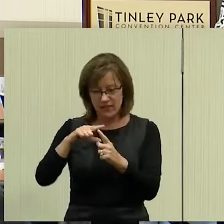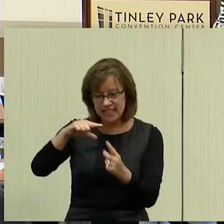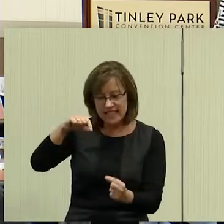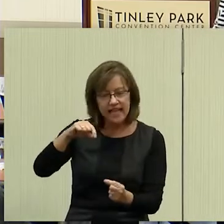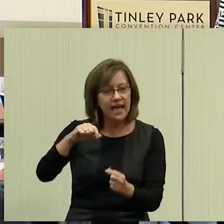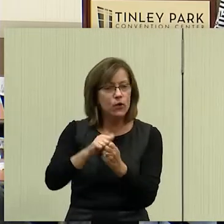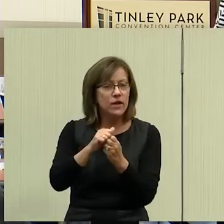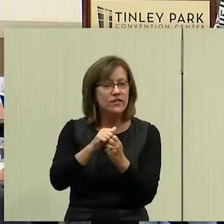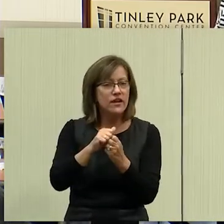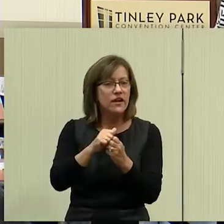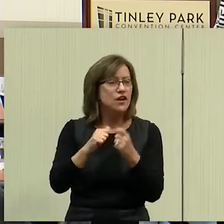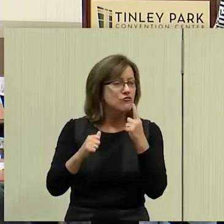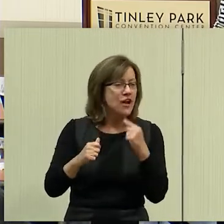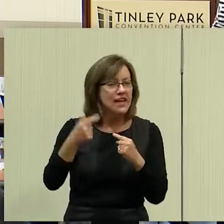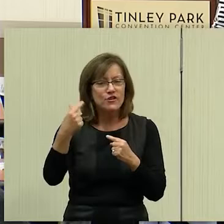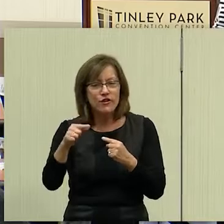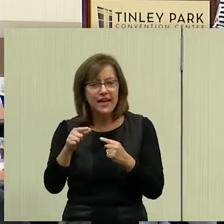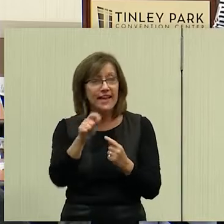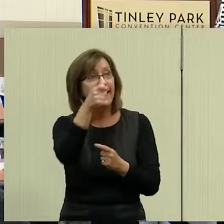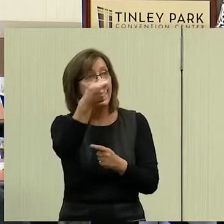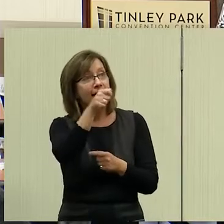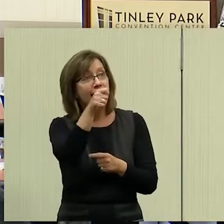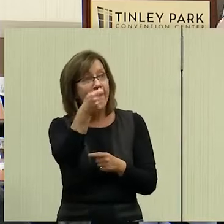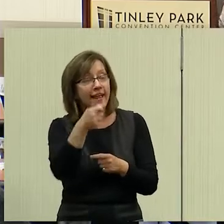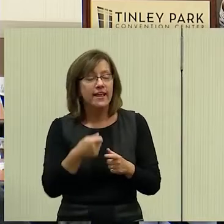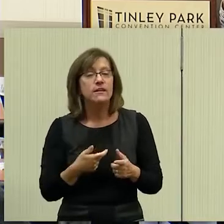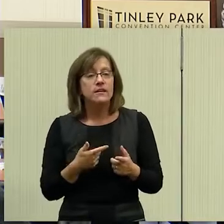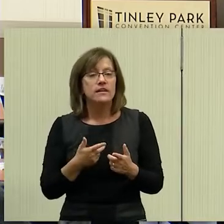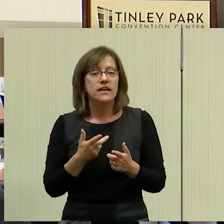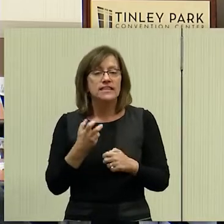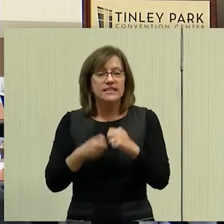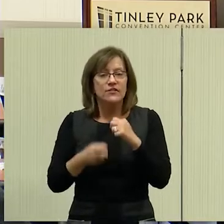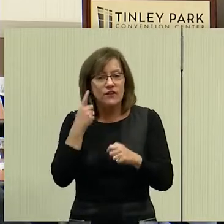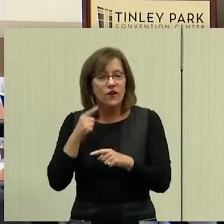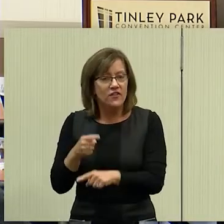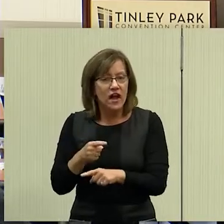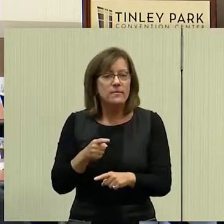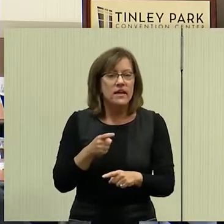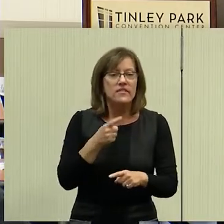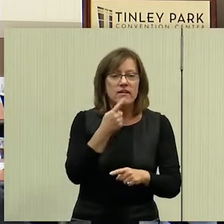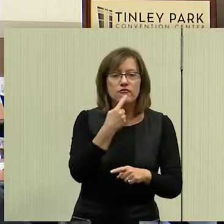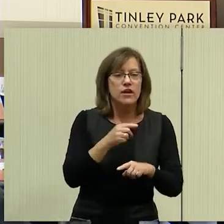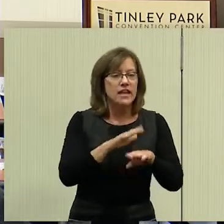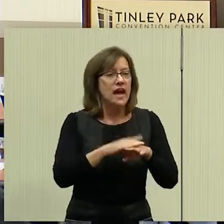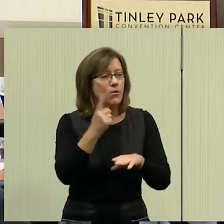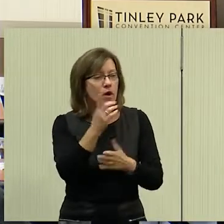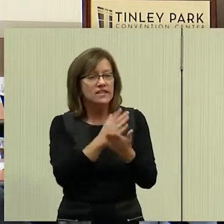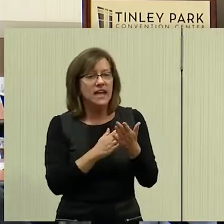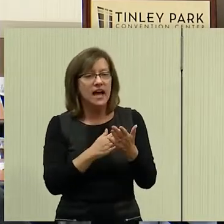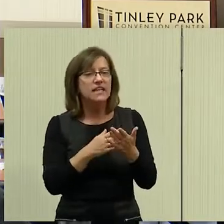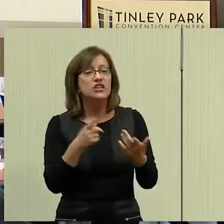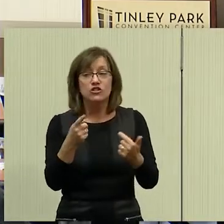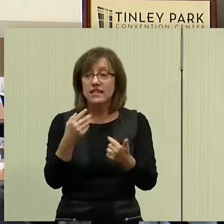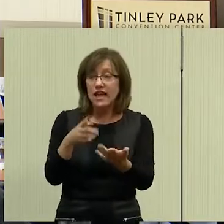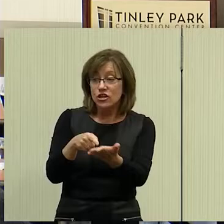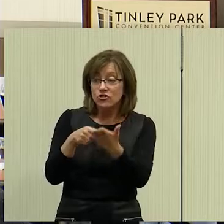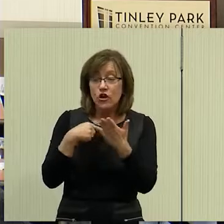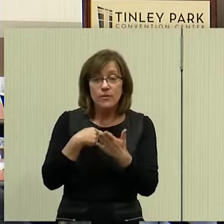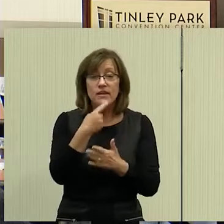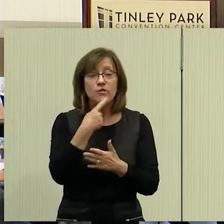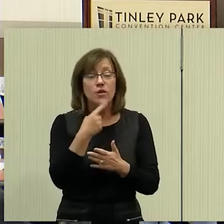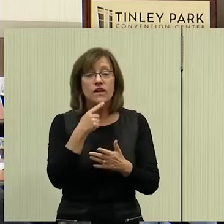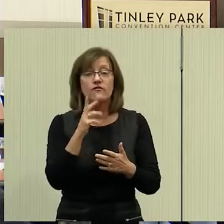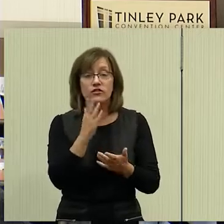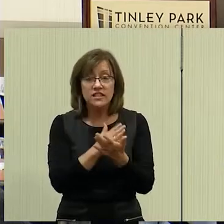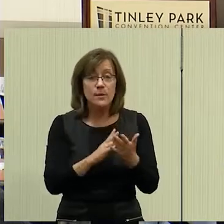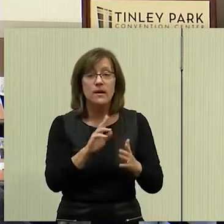of the things we've said is it's really hard for them because they have red on one side and green on the other. And so she'll say, show me the red. And for some of the